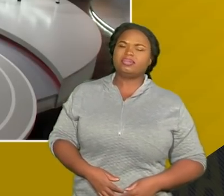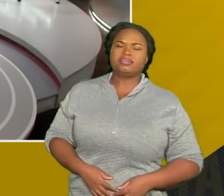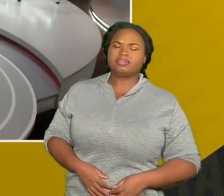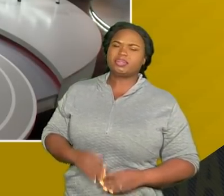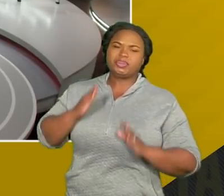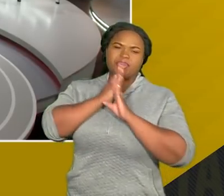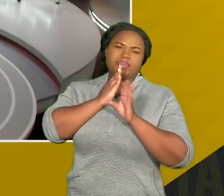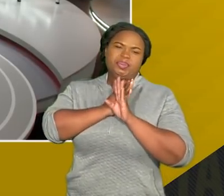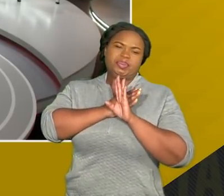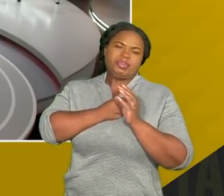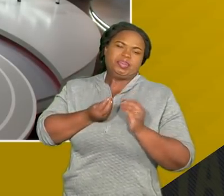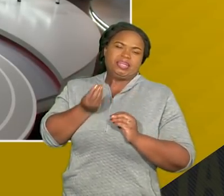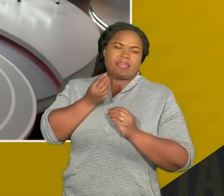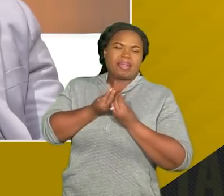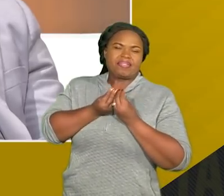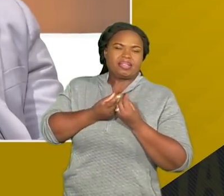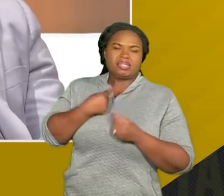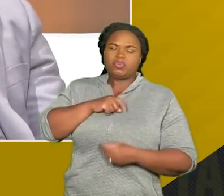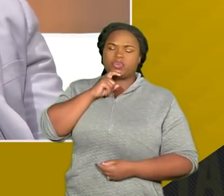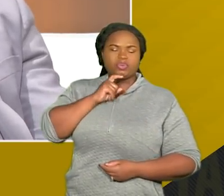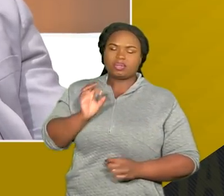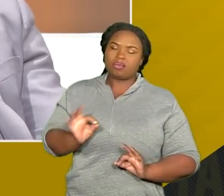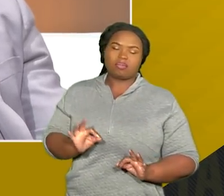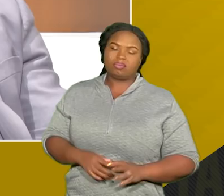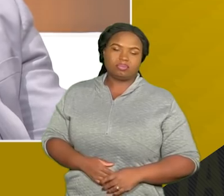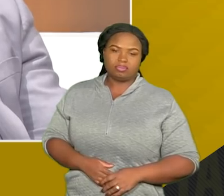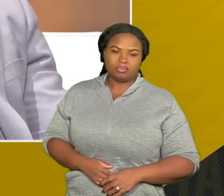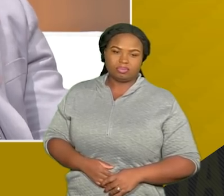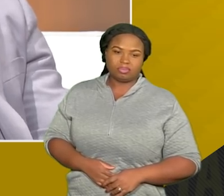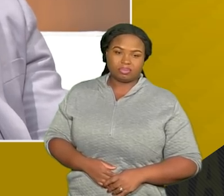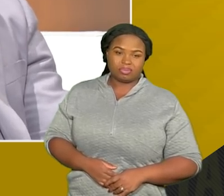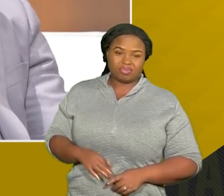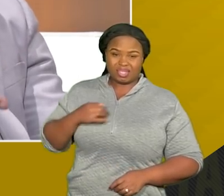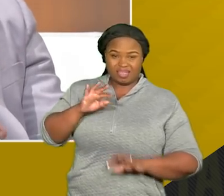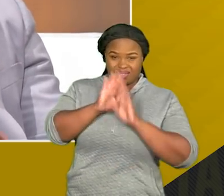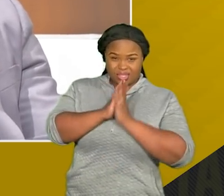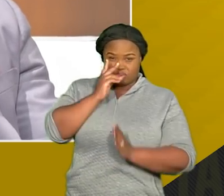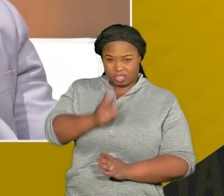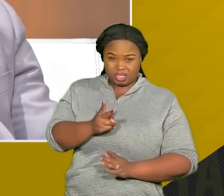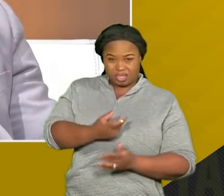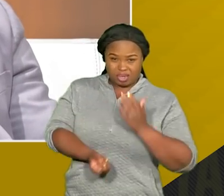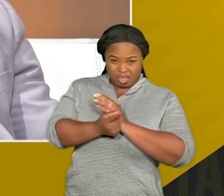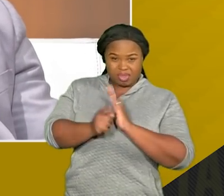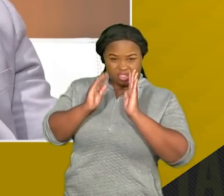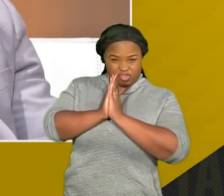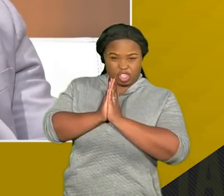ingredients. There are no secret ingredients, young man. That what you see happening